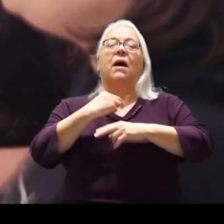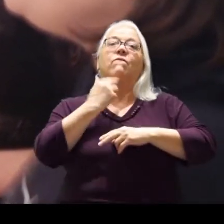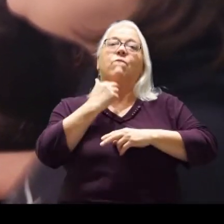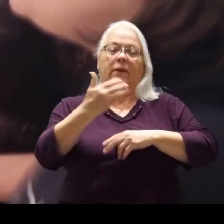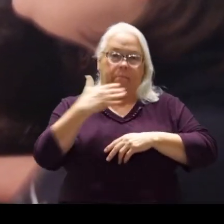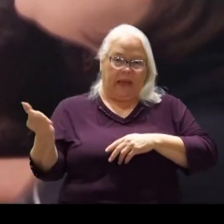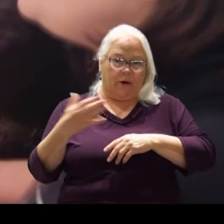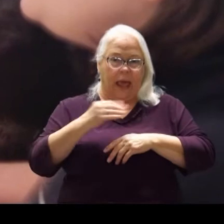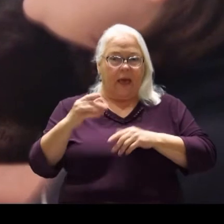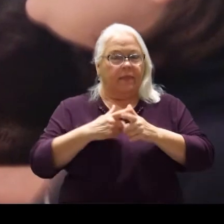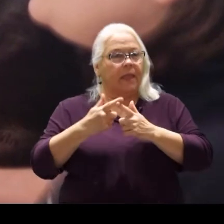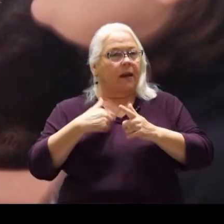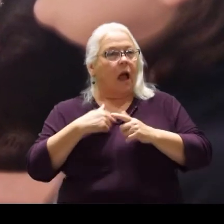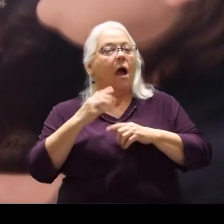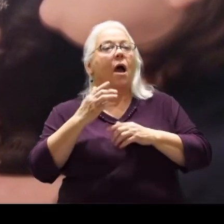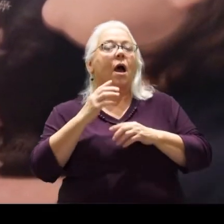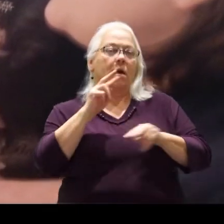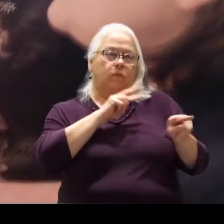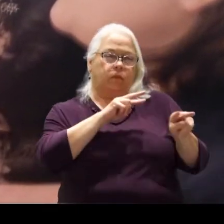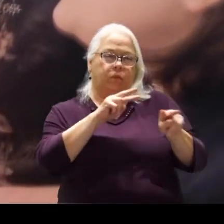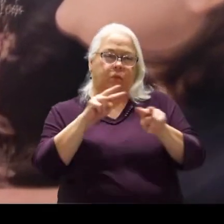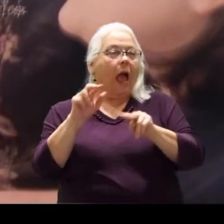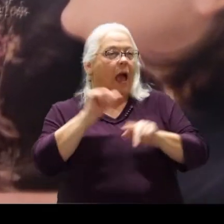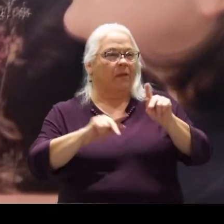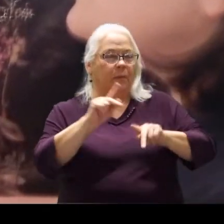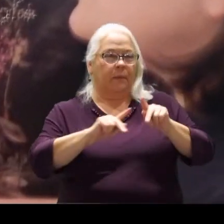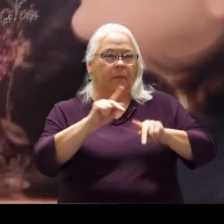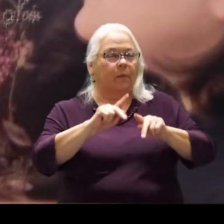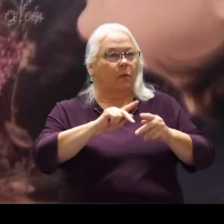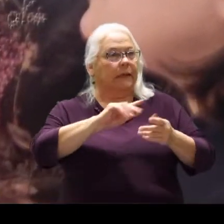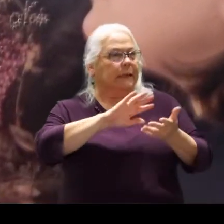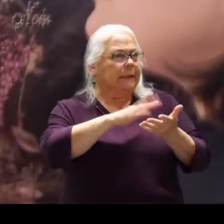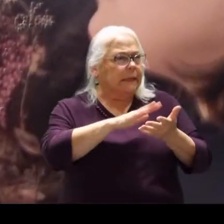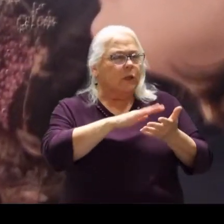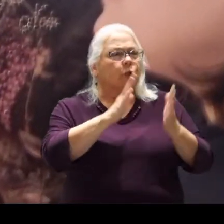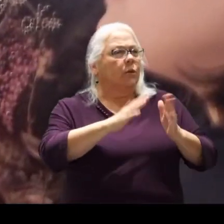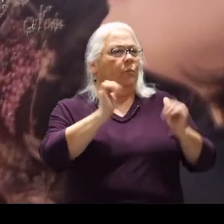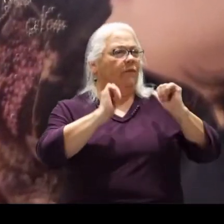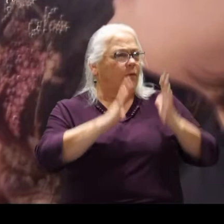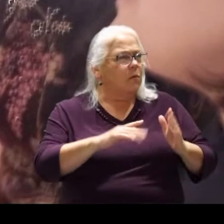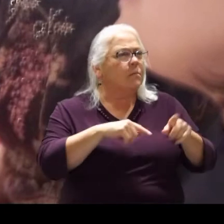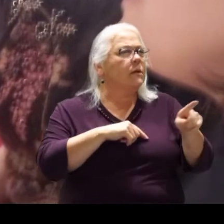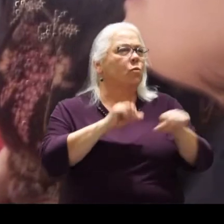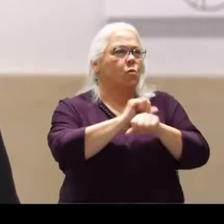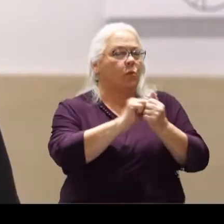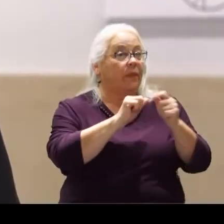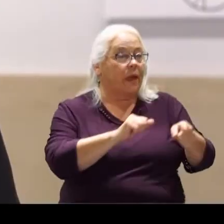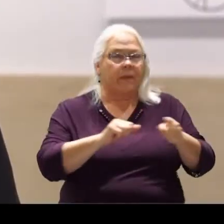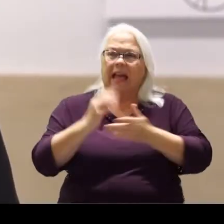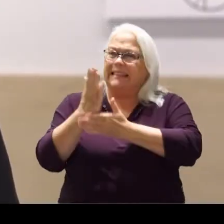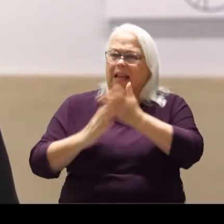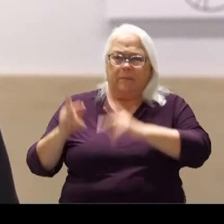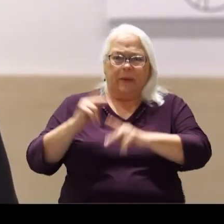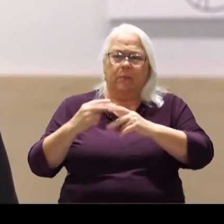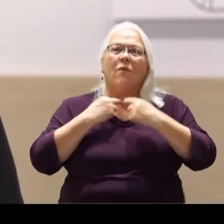my background was focused on other singers and performers. Over time, I had the gift of being exposed to